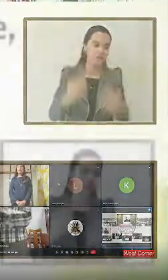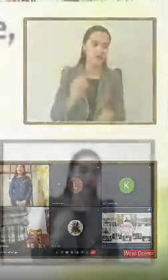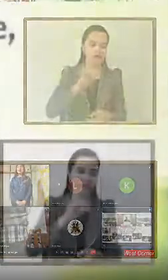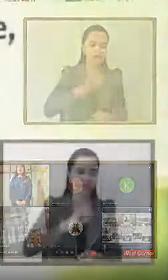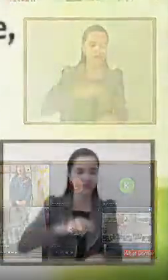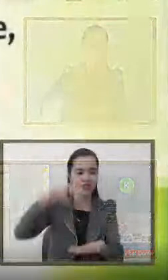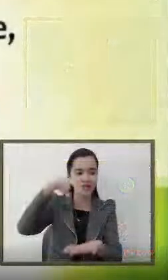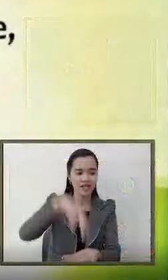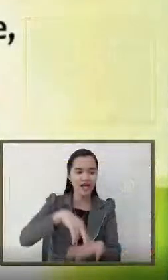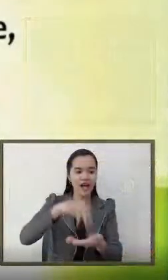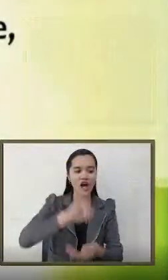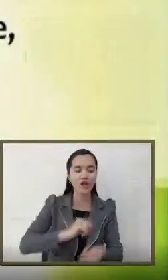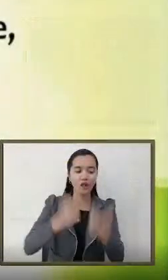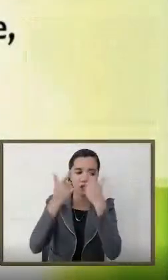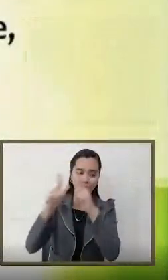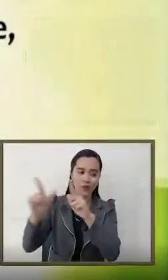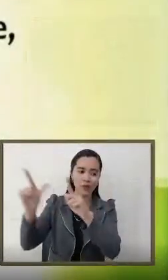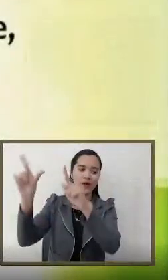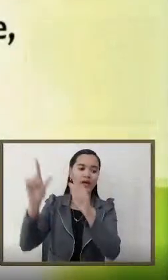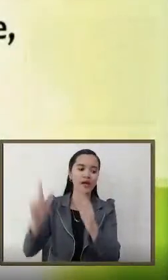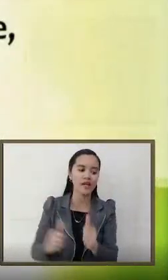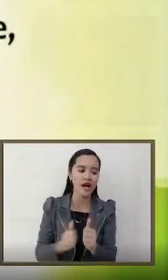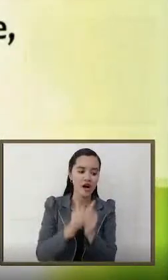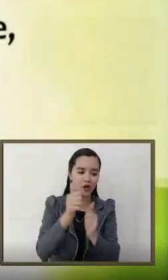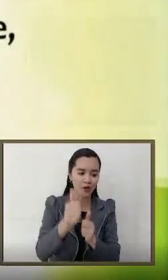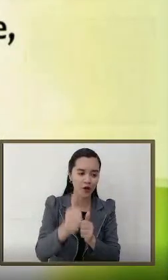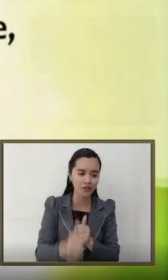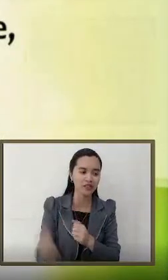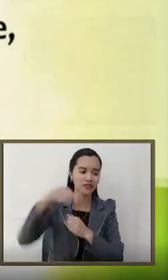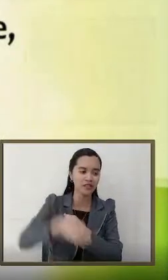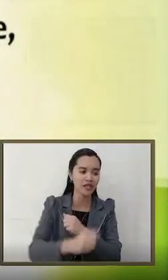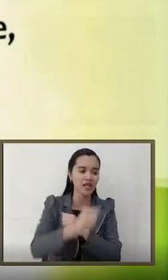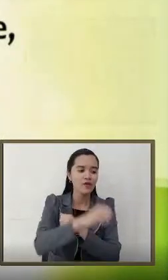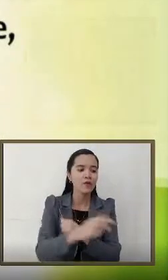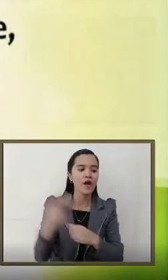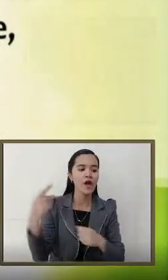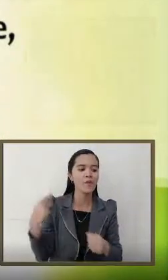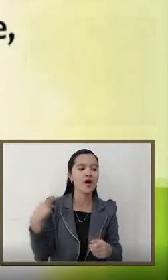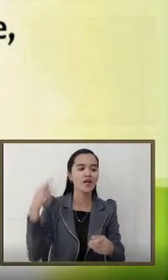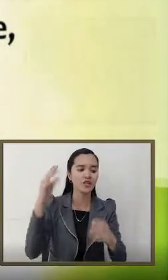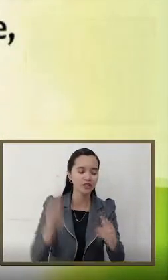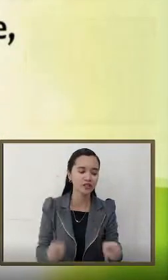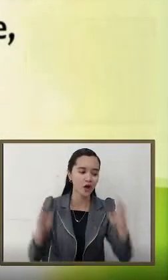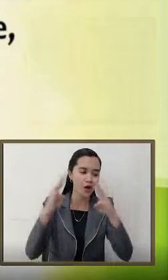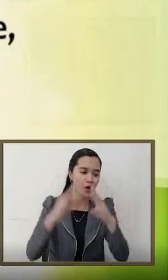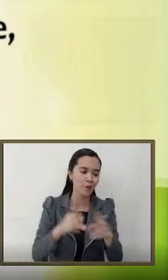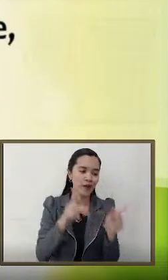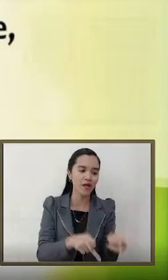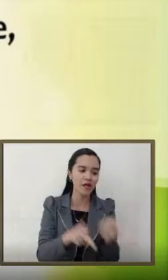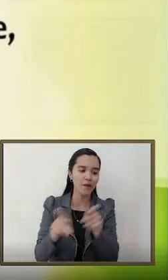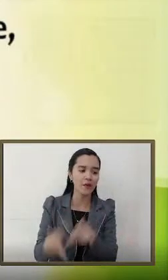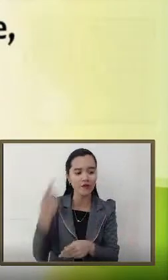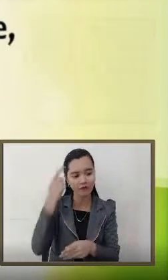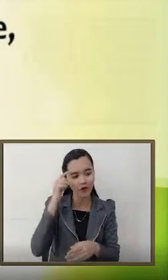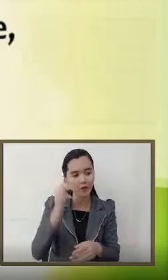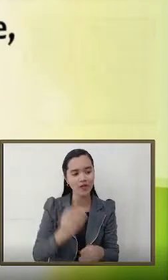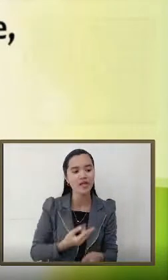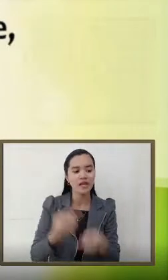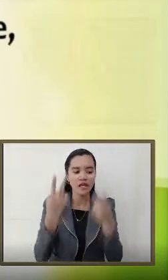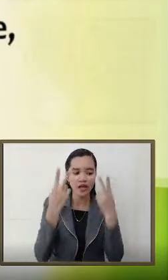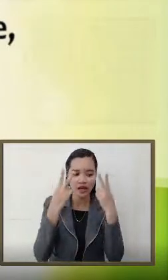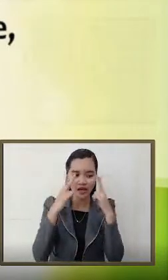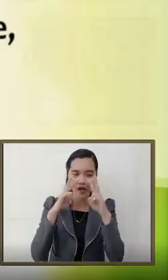highest mountain stand, I look away across the sea where mansions are prepared for